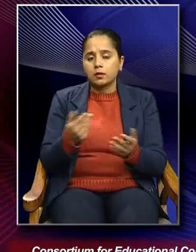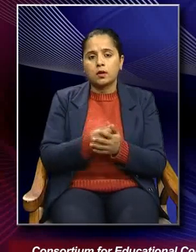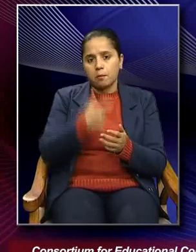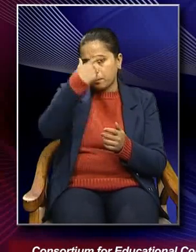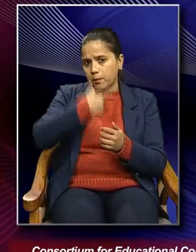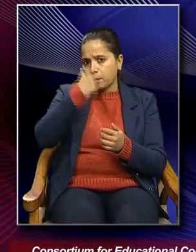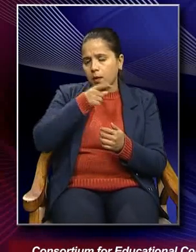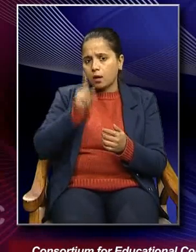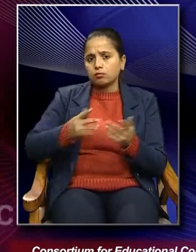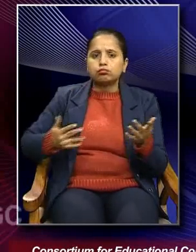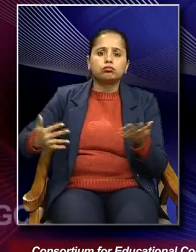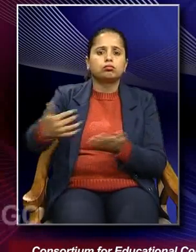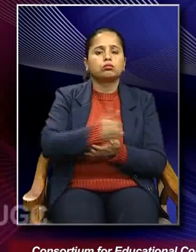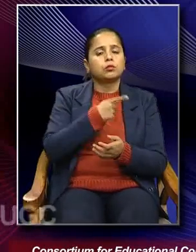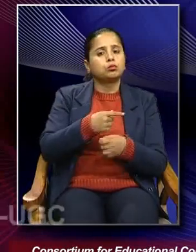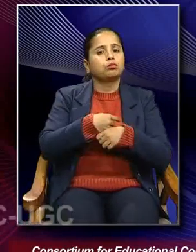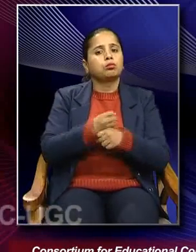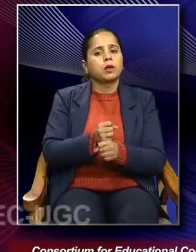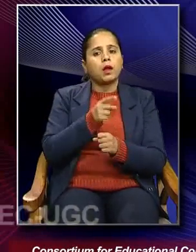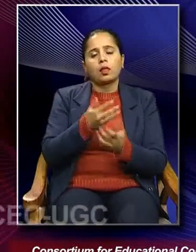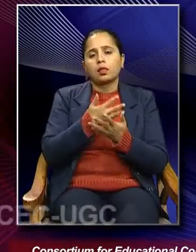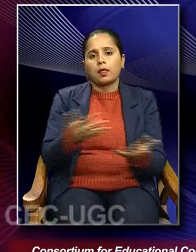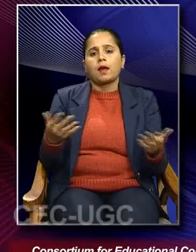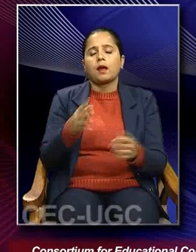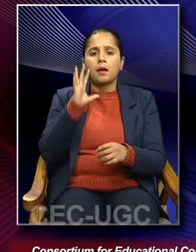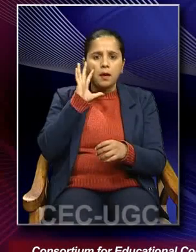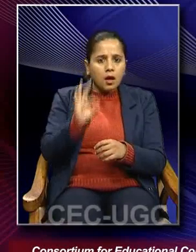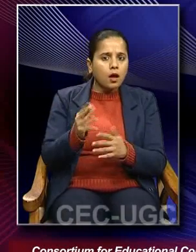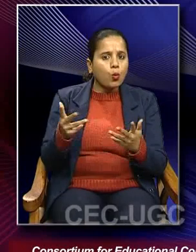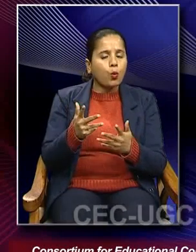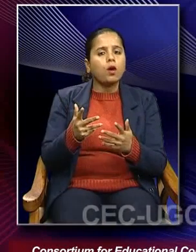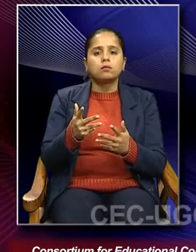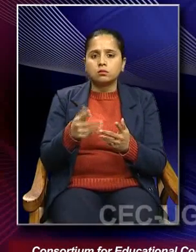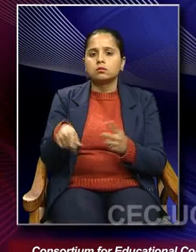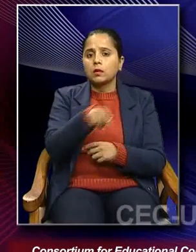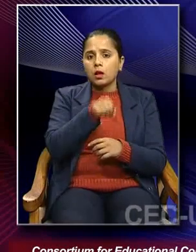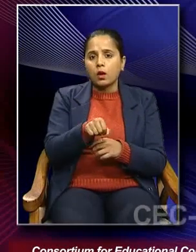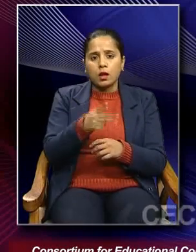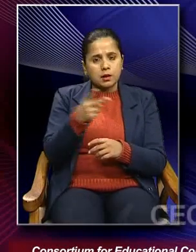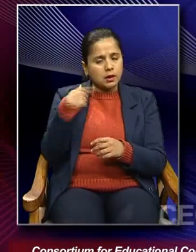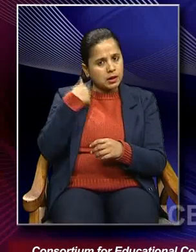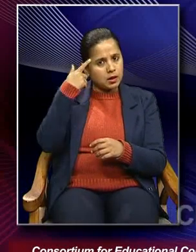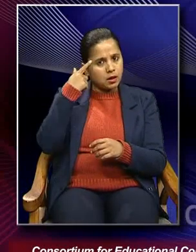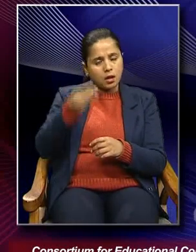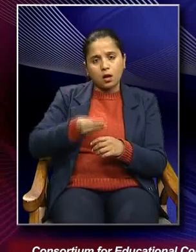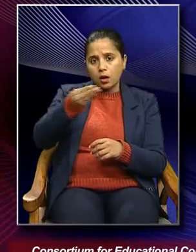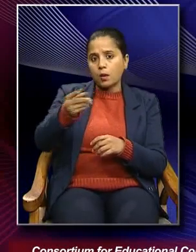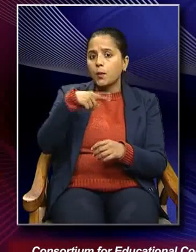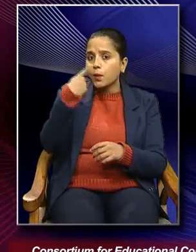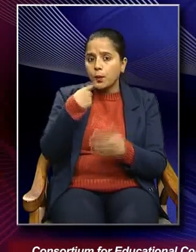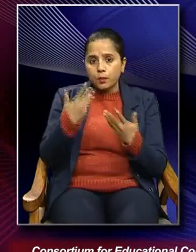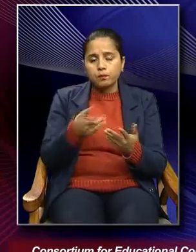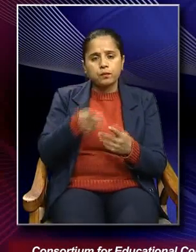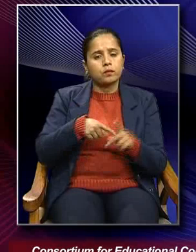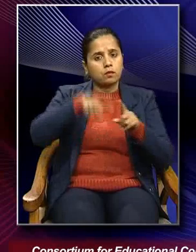individuals collectively create an objective reality, whose objects they designate and